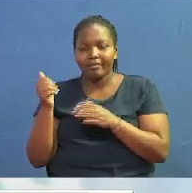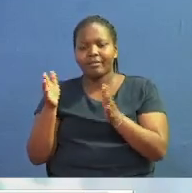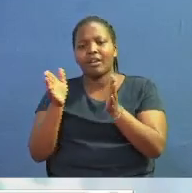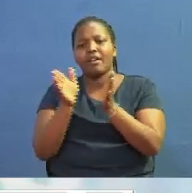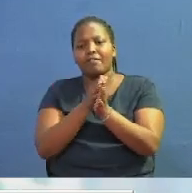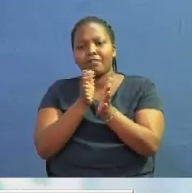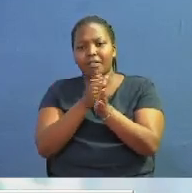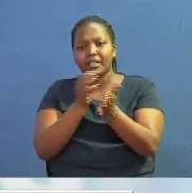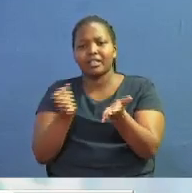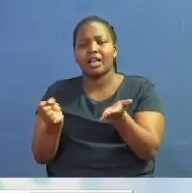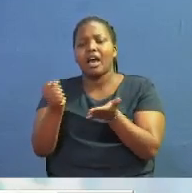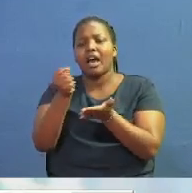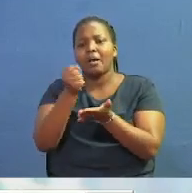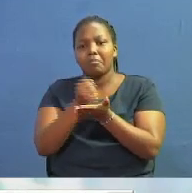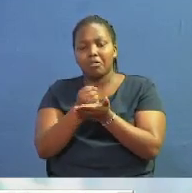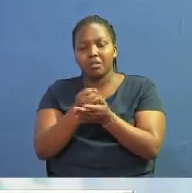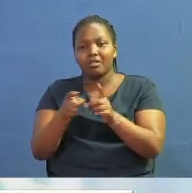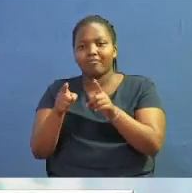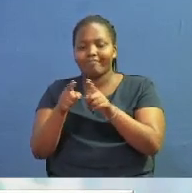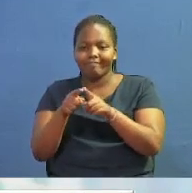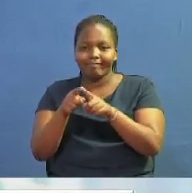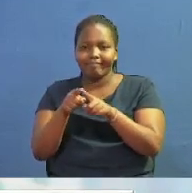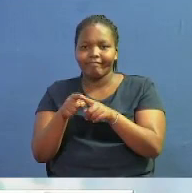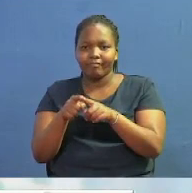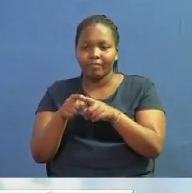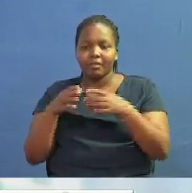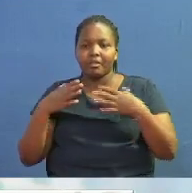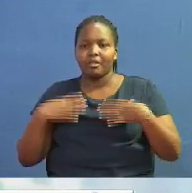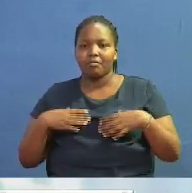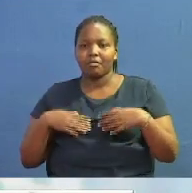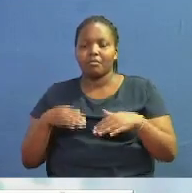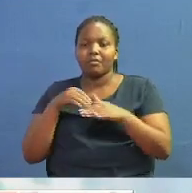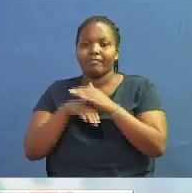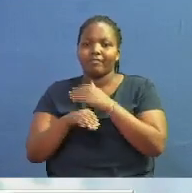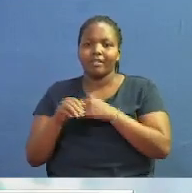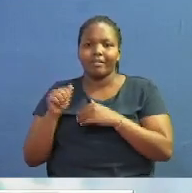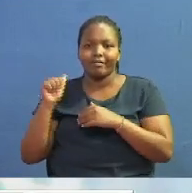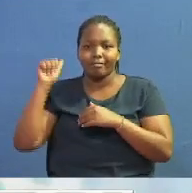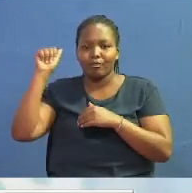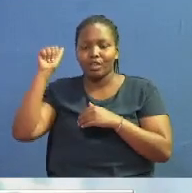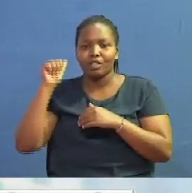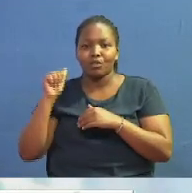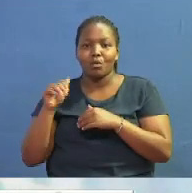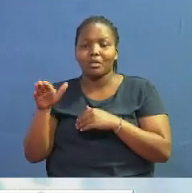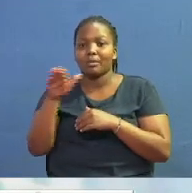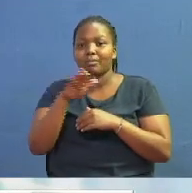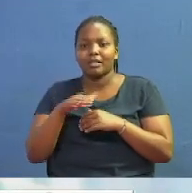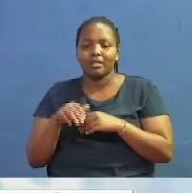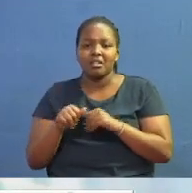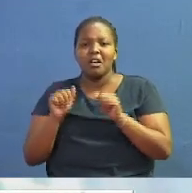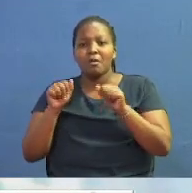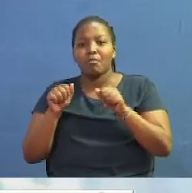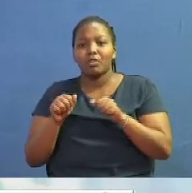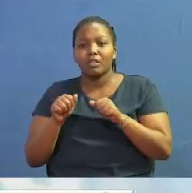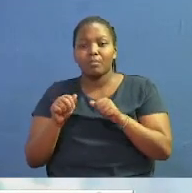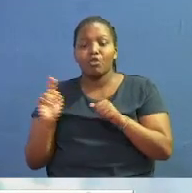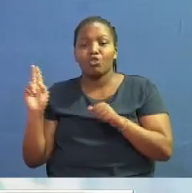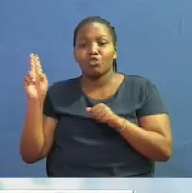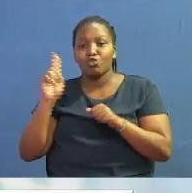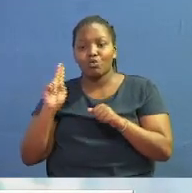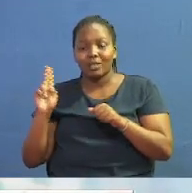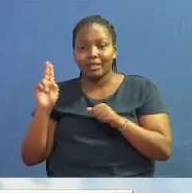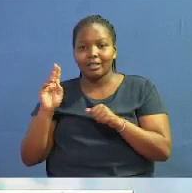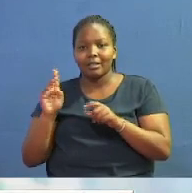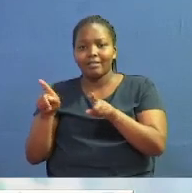appoint people and support people into political spaces? So what if we use the same energy that we're using to put people in